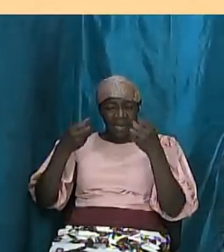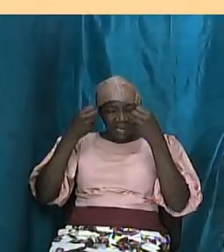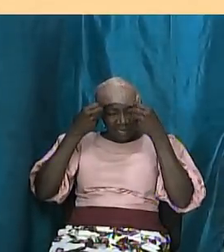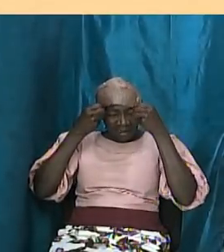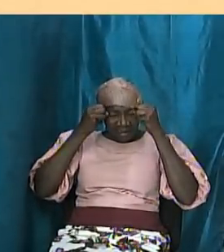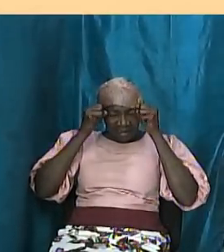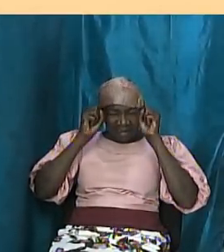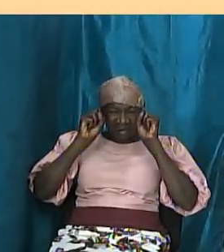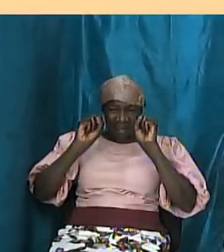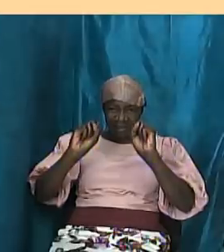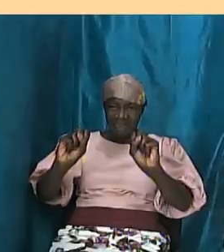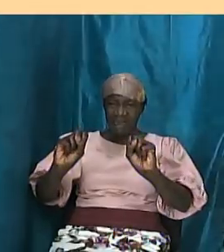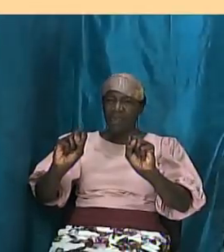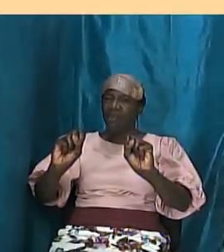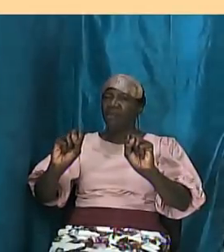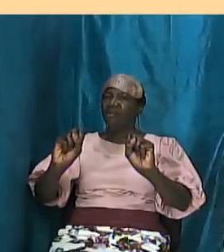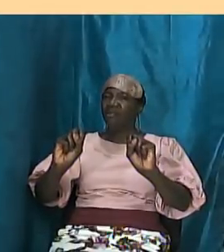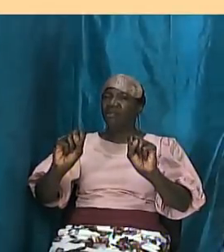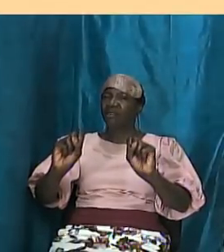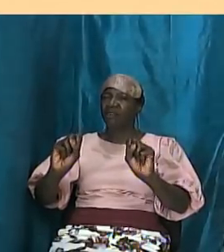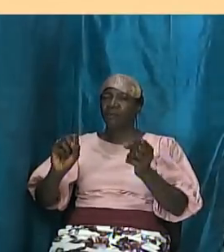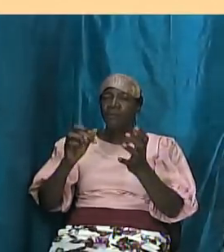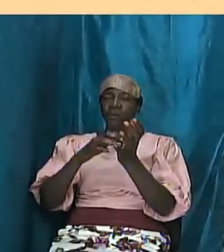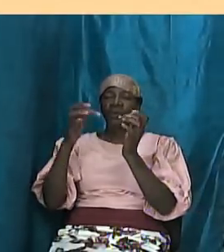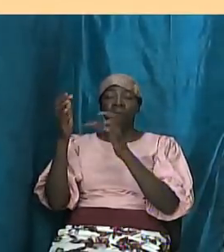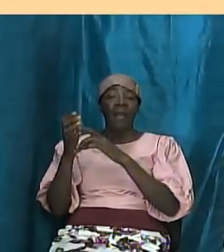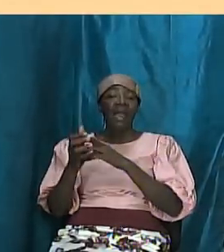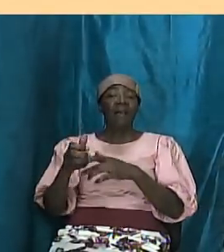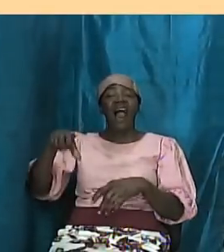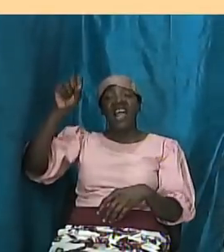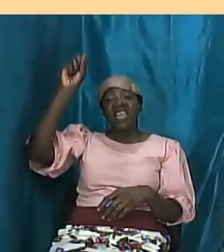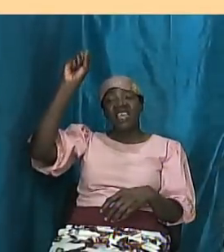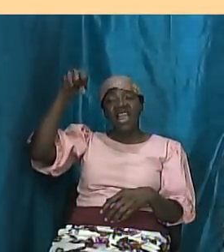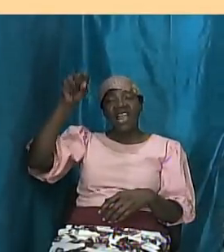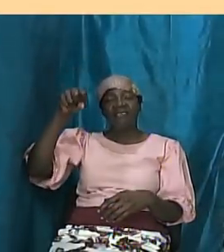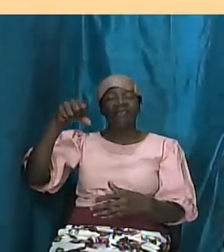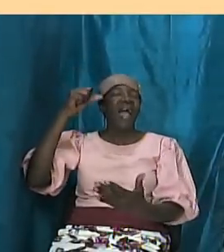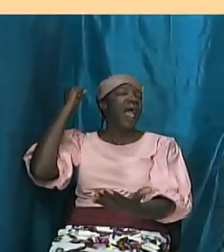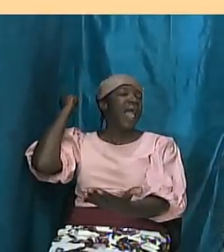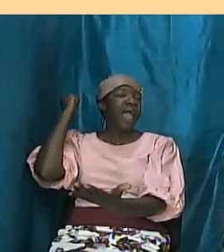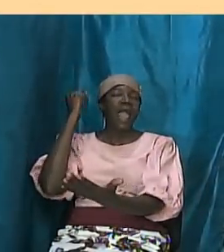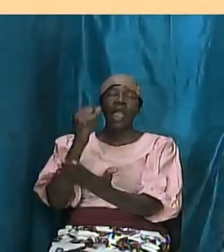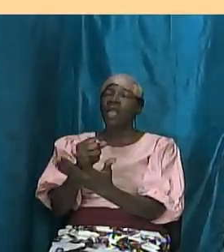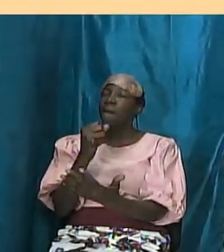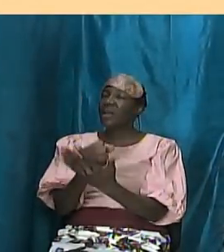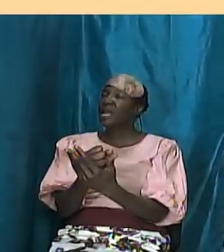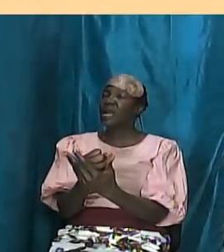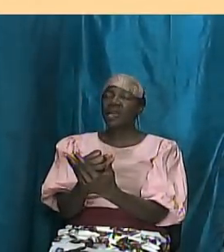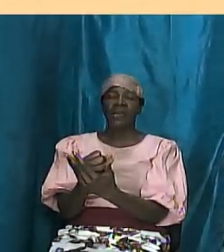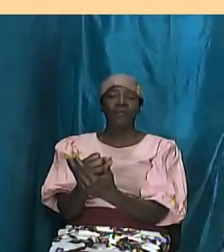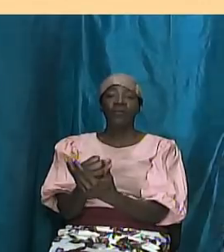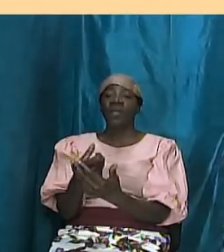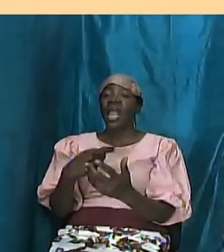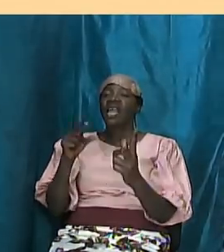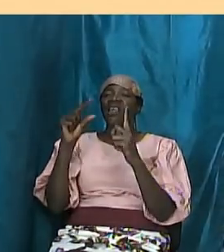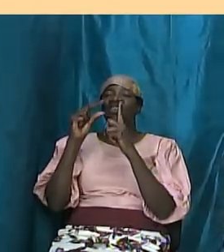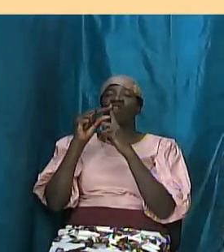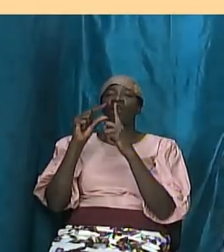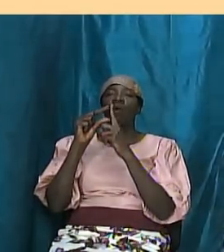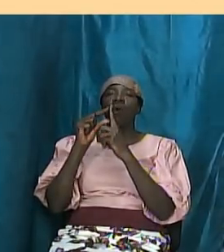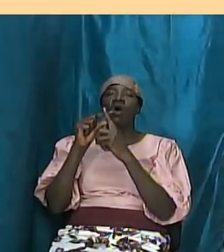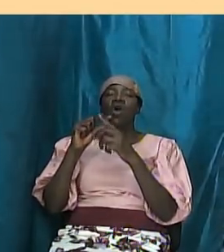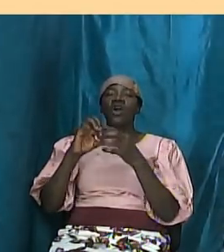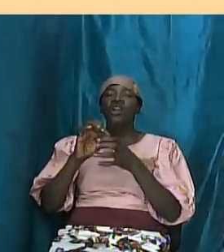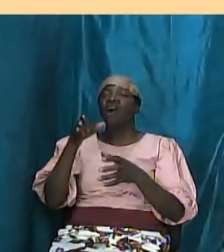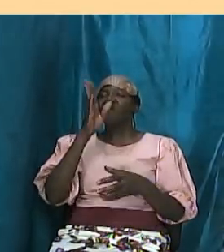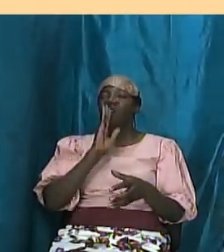the Bible. The Bible is yea and amen. It is the word of